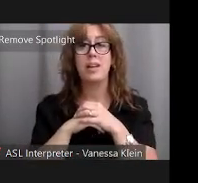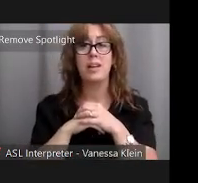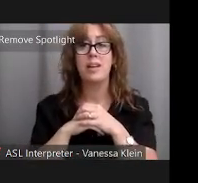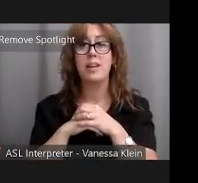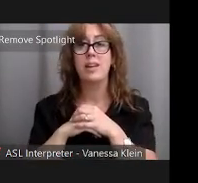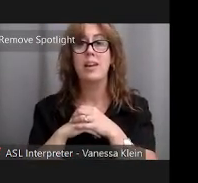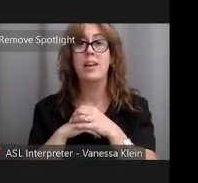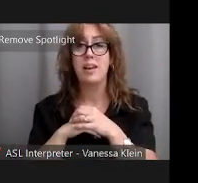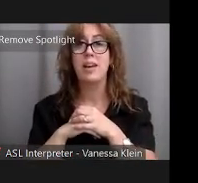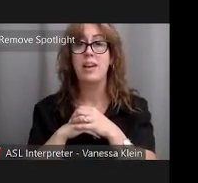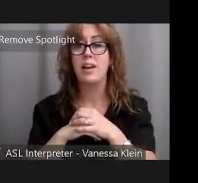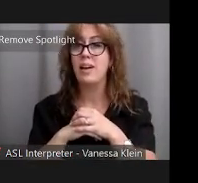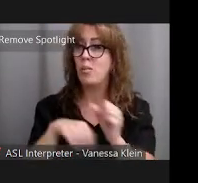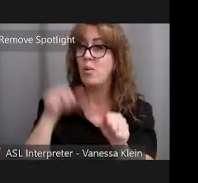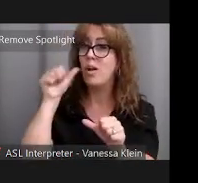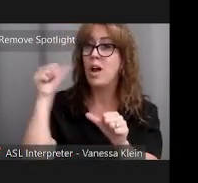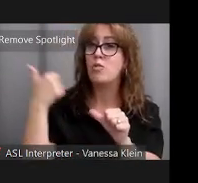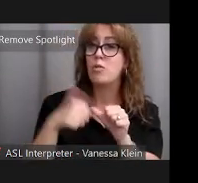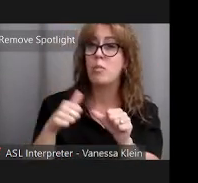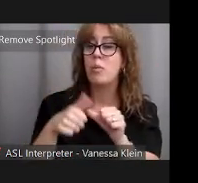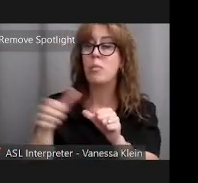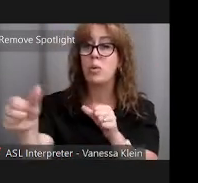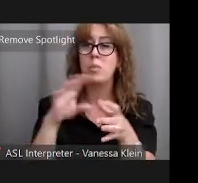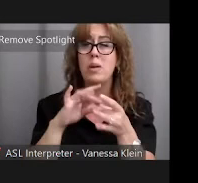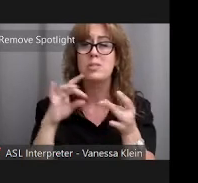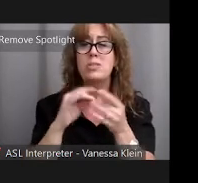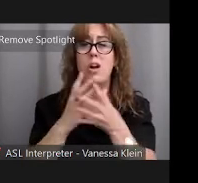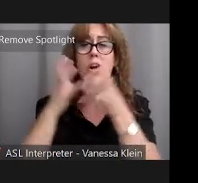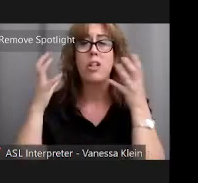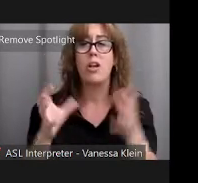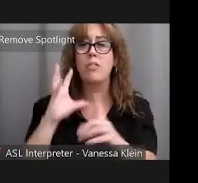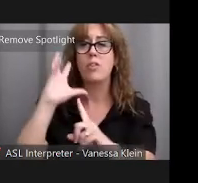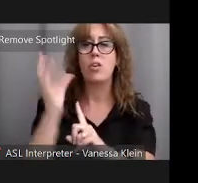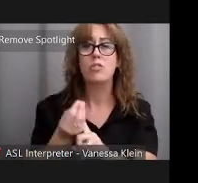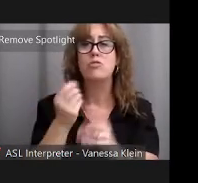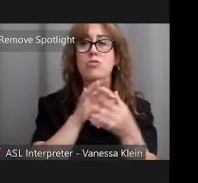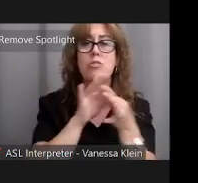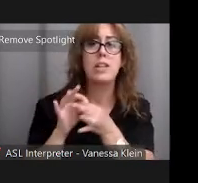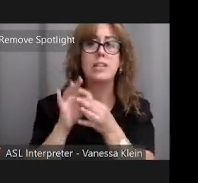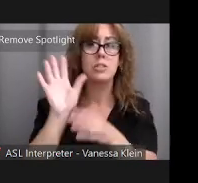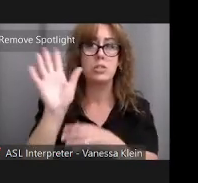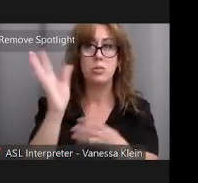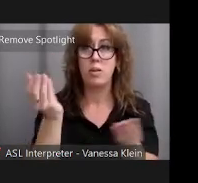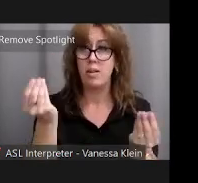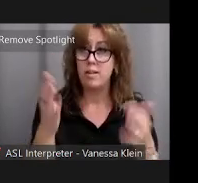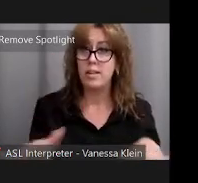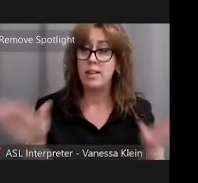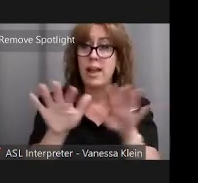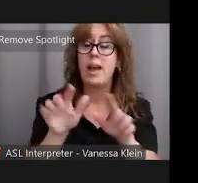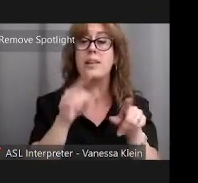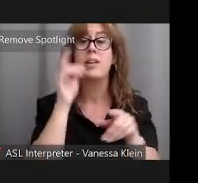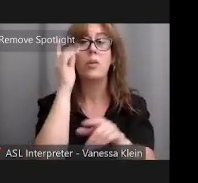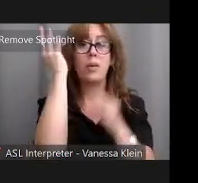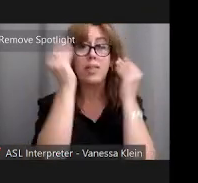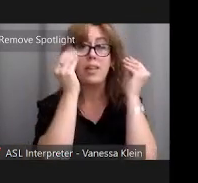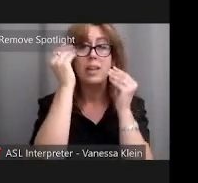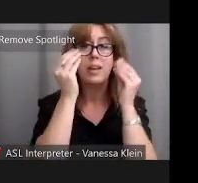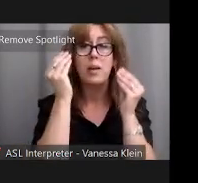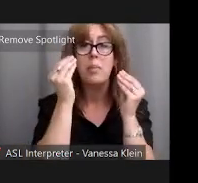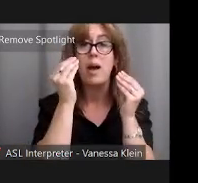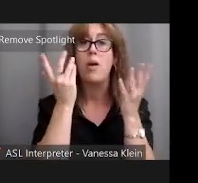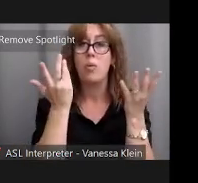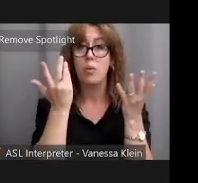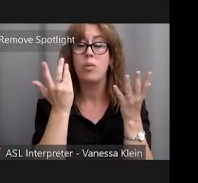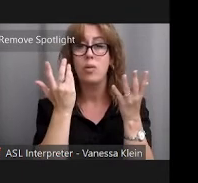importance of culture in the land, and obviously one of the other things that we're all thinking about is the impact that our industry has on